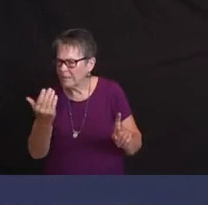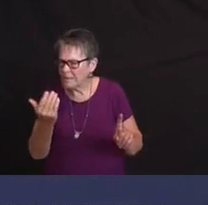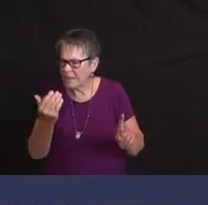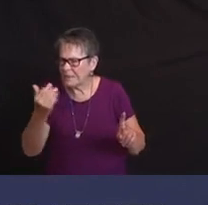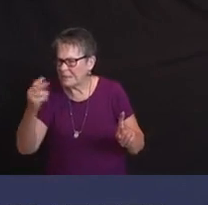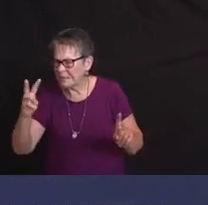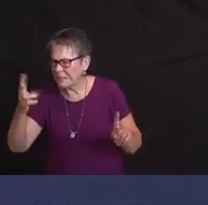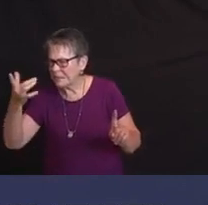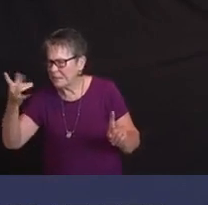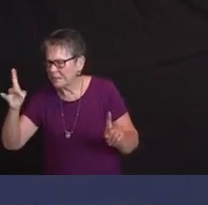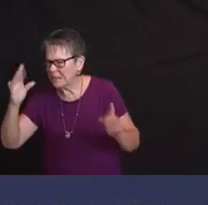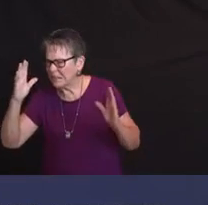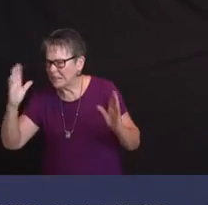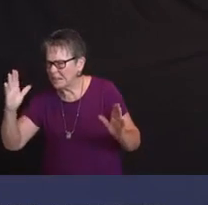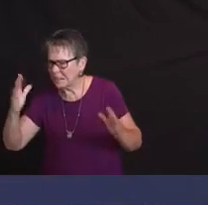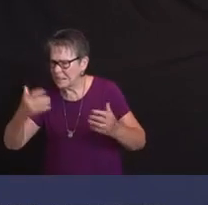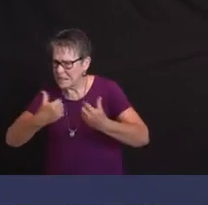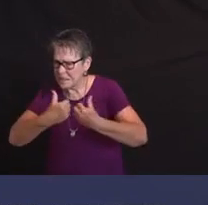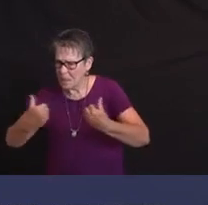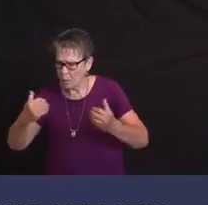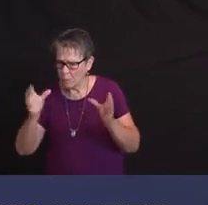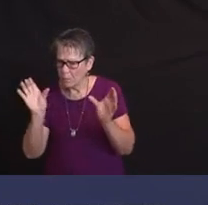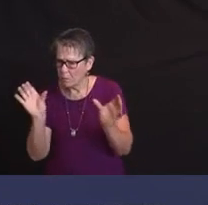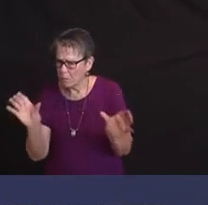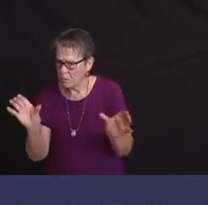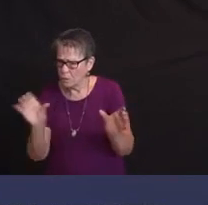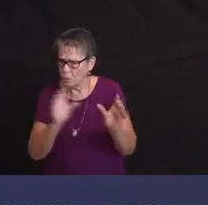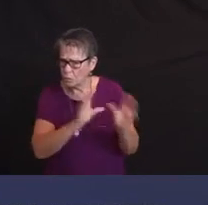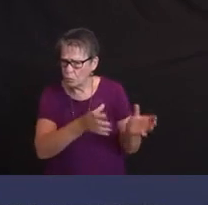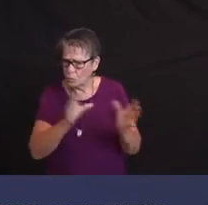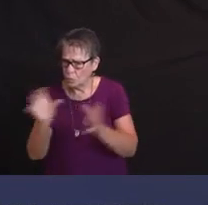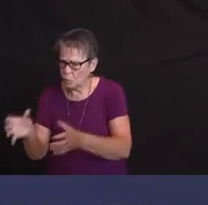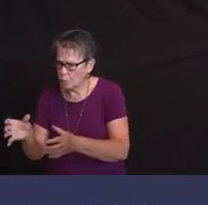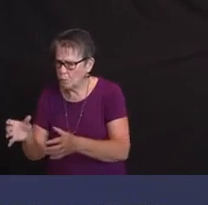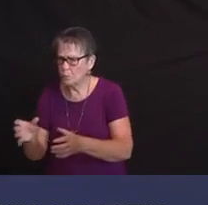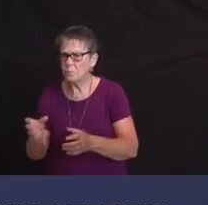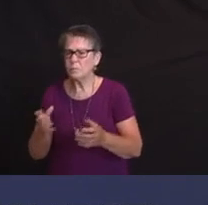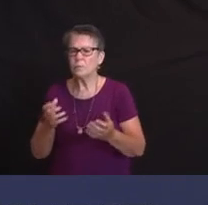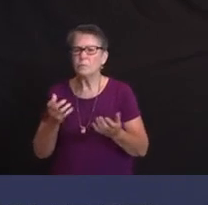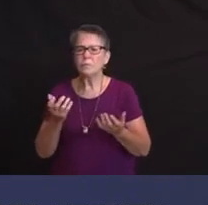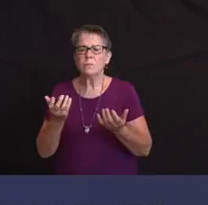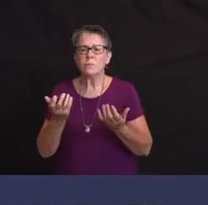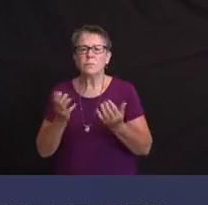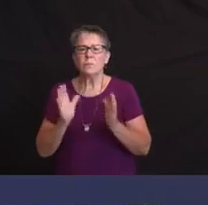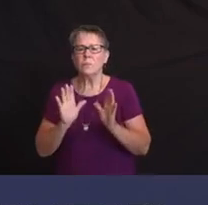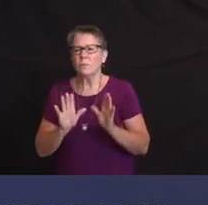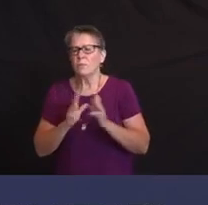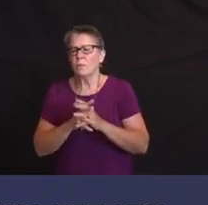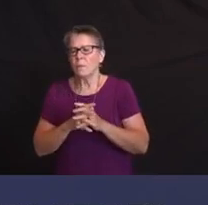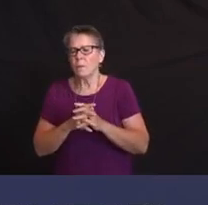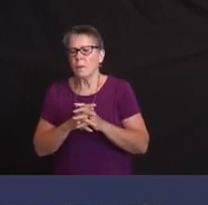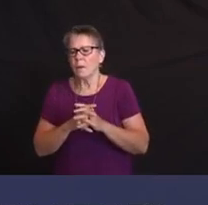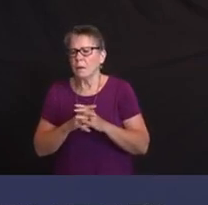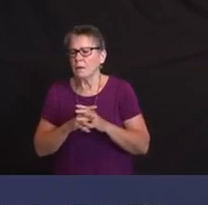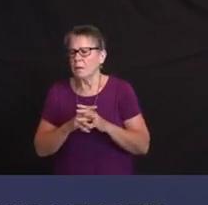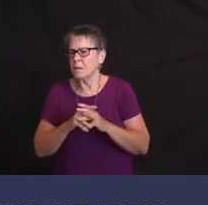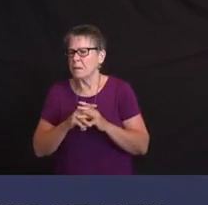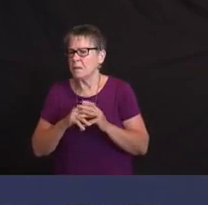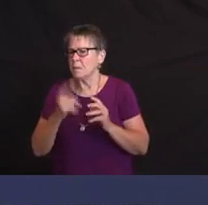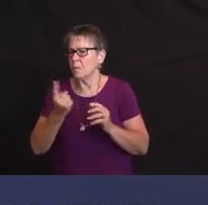17-year-olds on the other hand, couple of observations. Number one, the good news, we're running ahead of the nation on